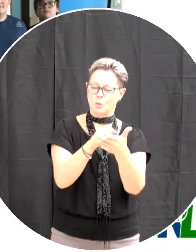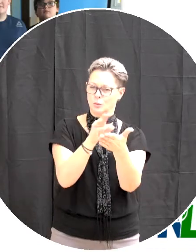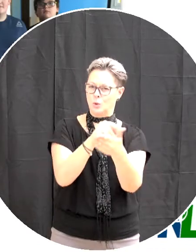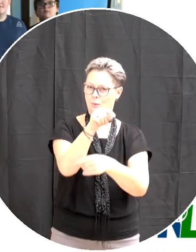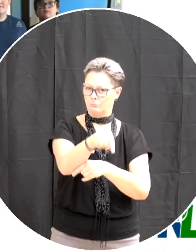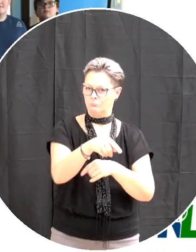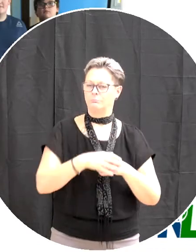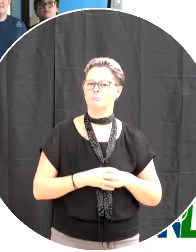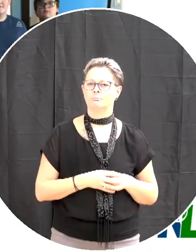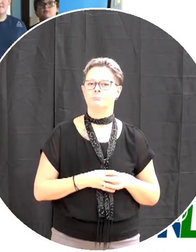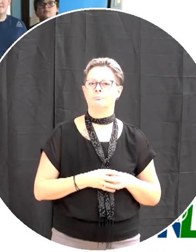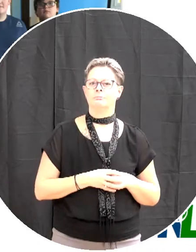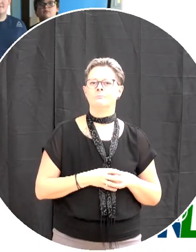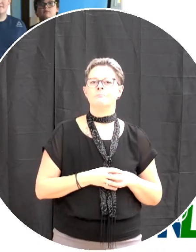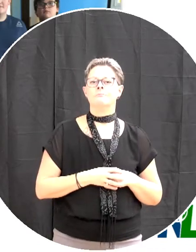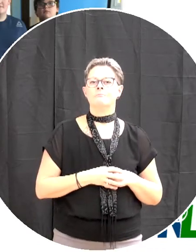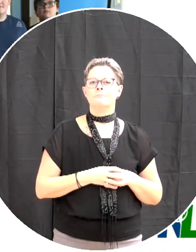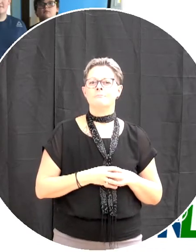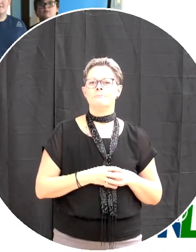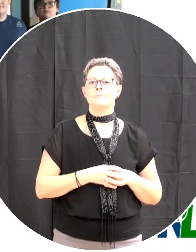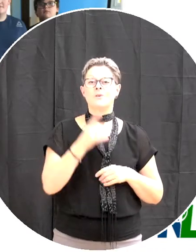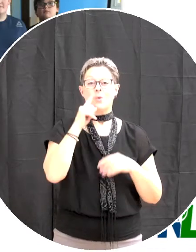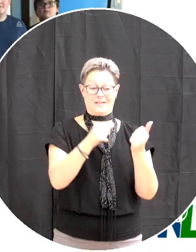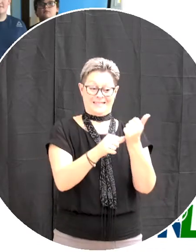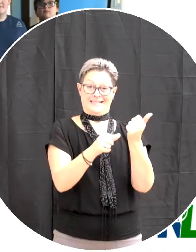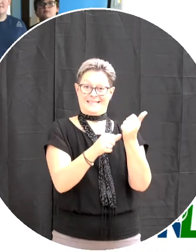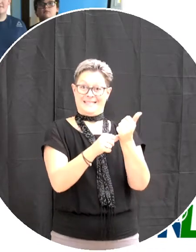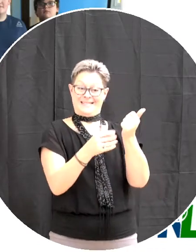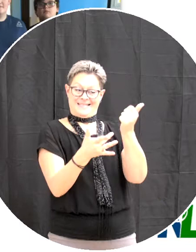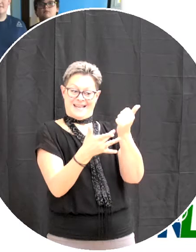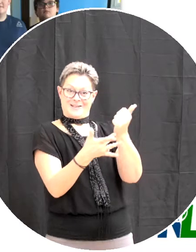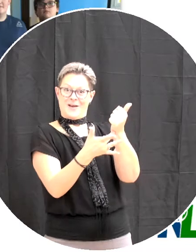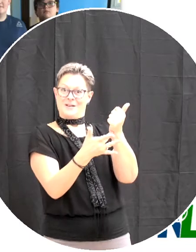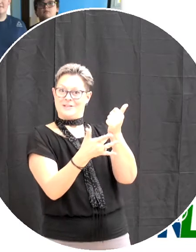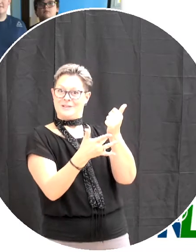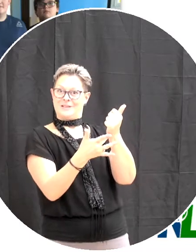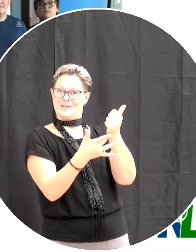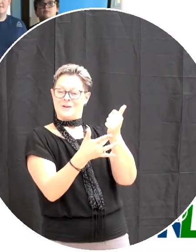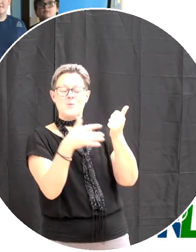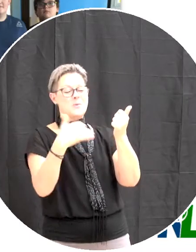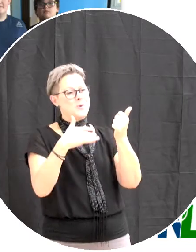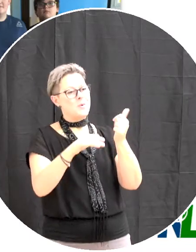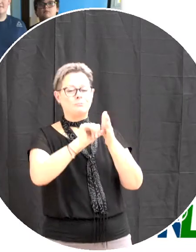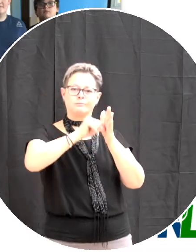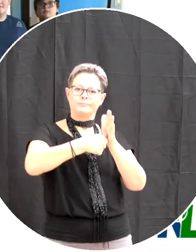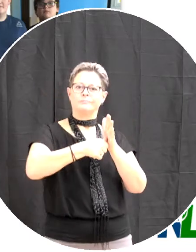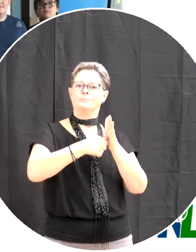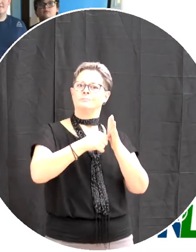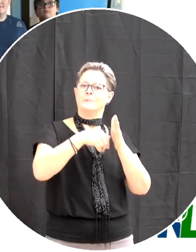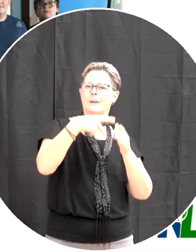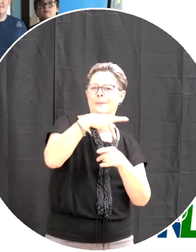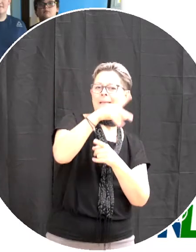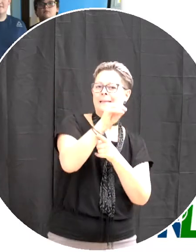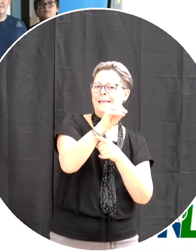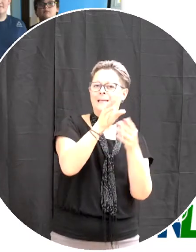In the area of assistive technology, a lot of emphasis on professional learning. support for teachers.